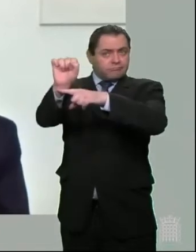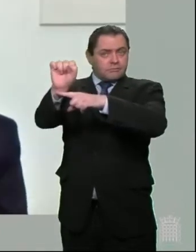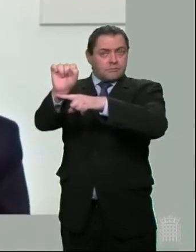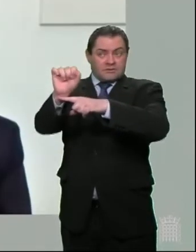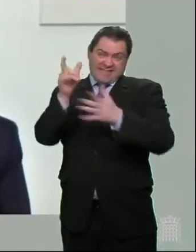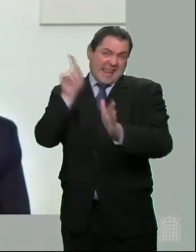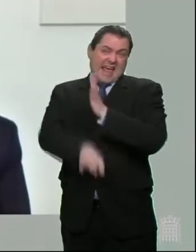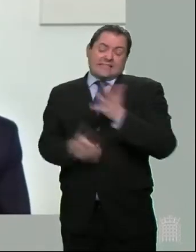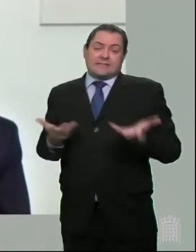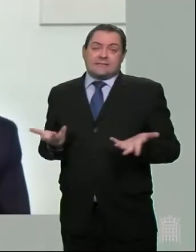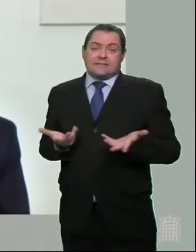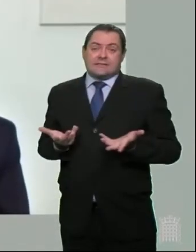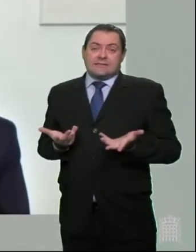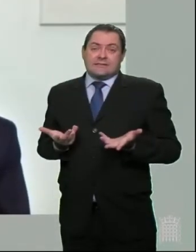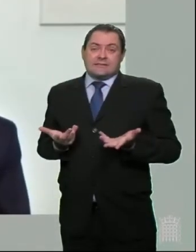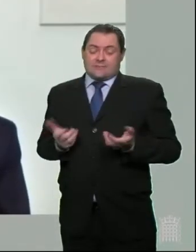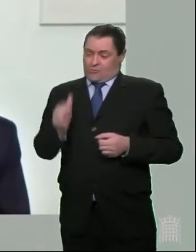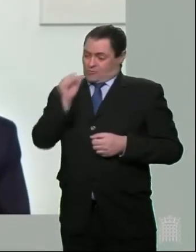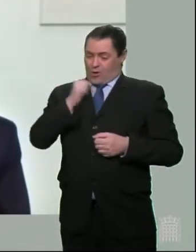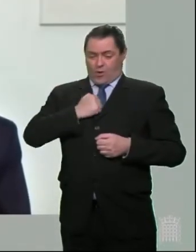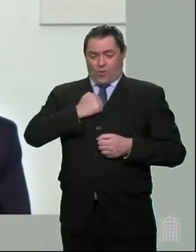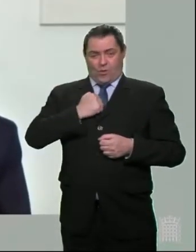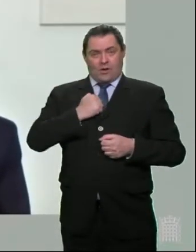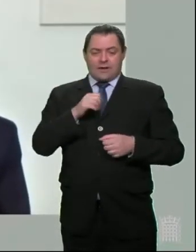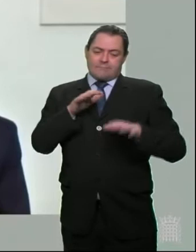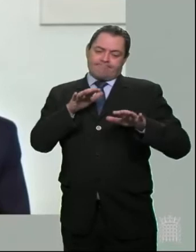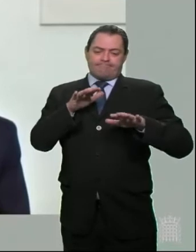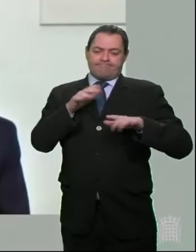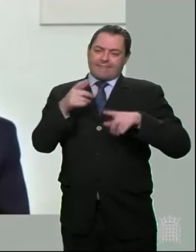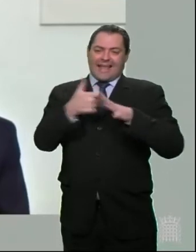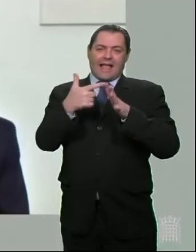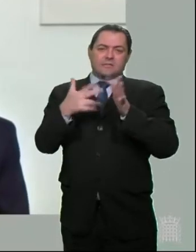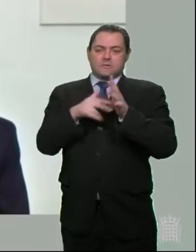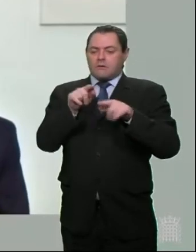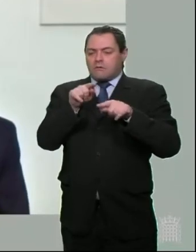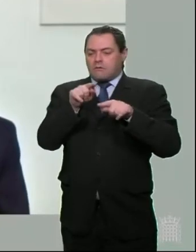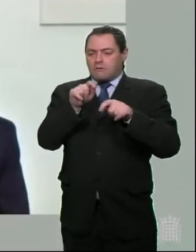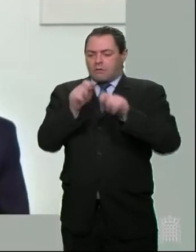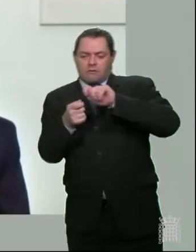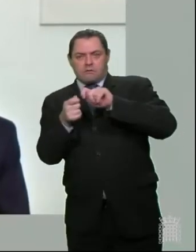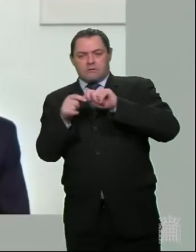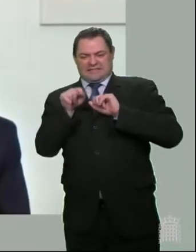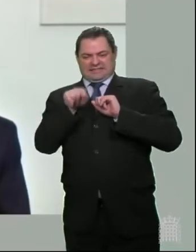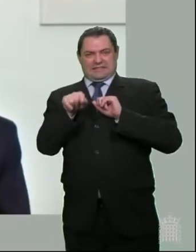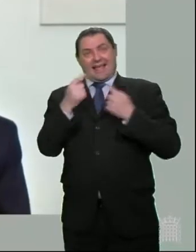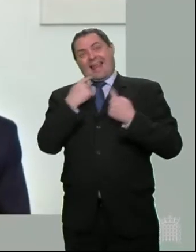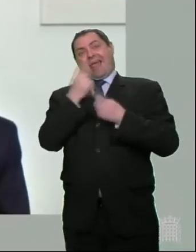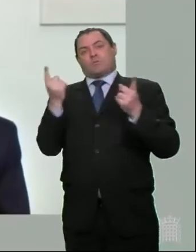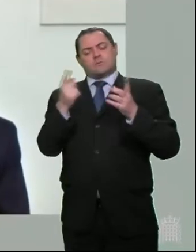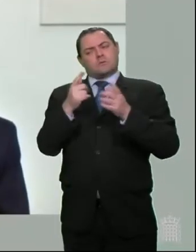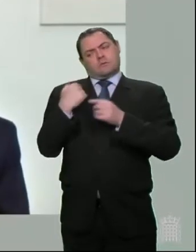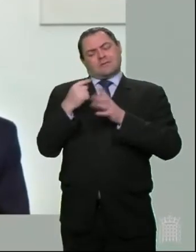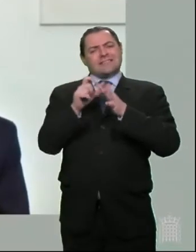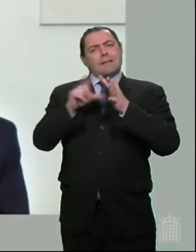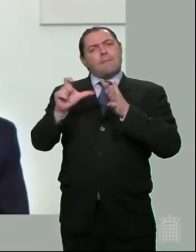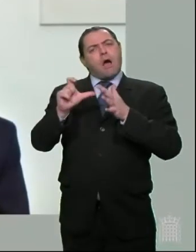We've known about the variants to the virus since early December, when it was announced in the House of Commons. We know